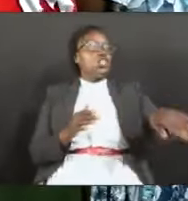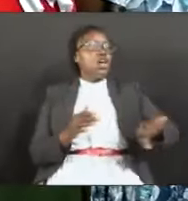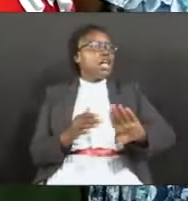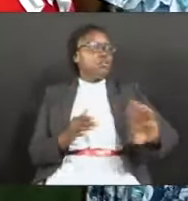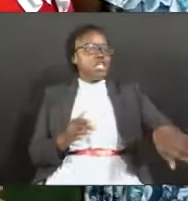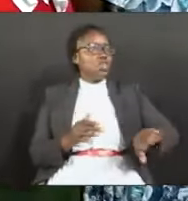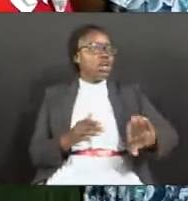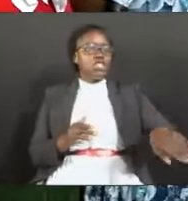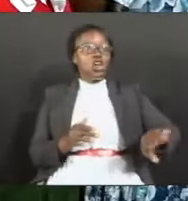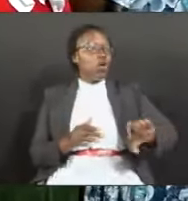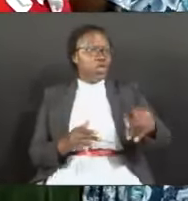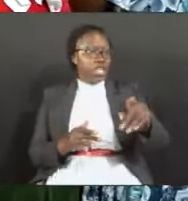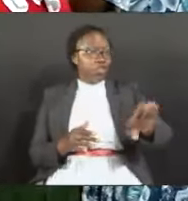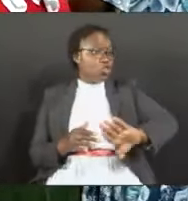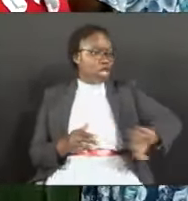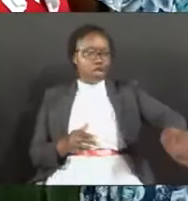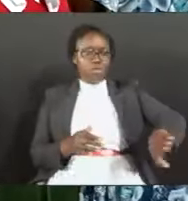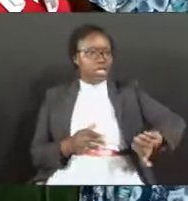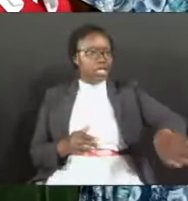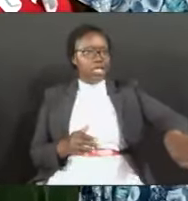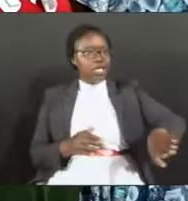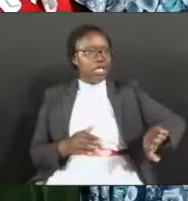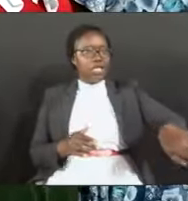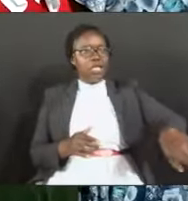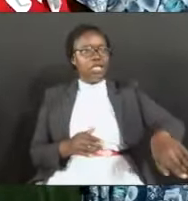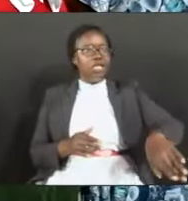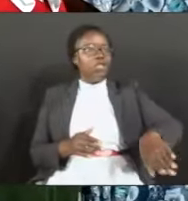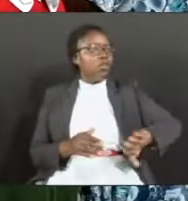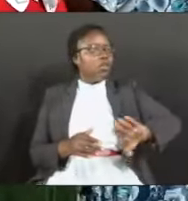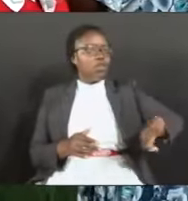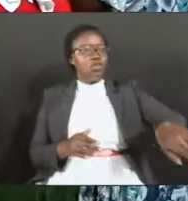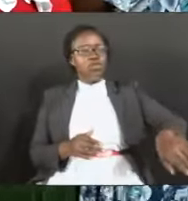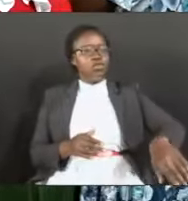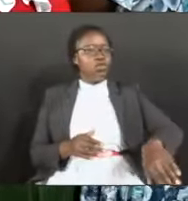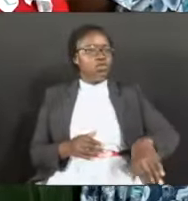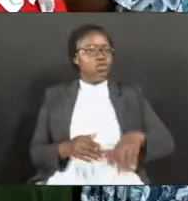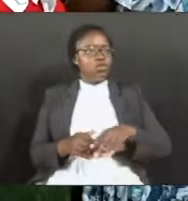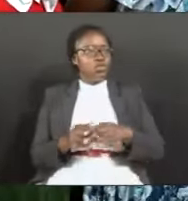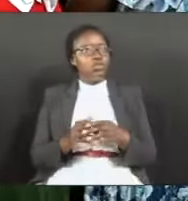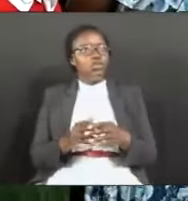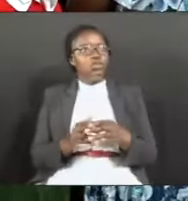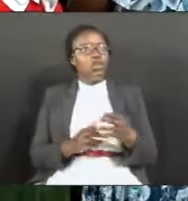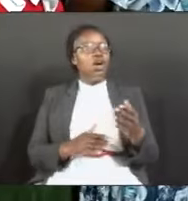God will take care of you